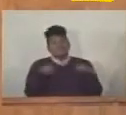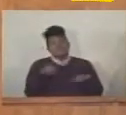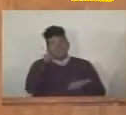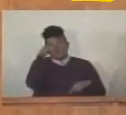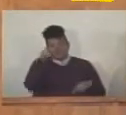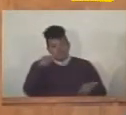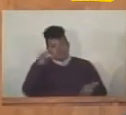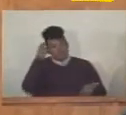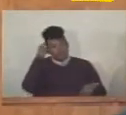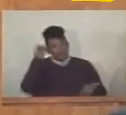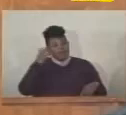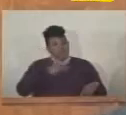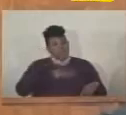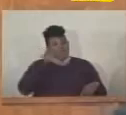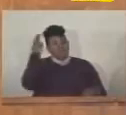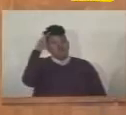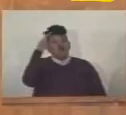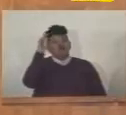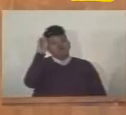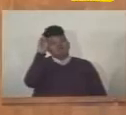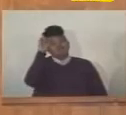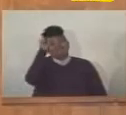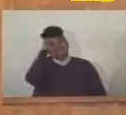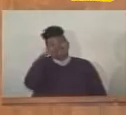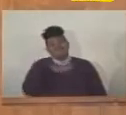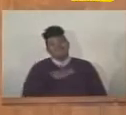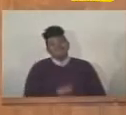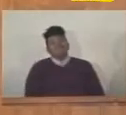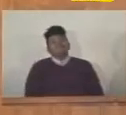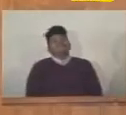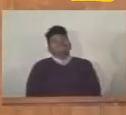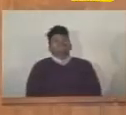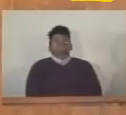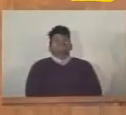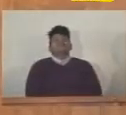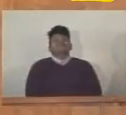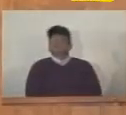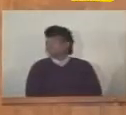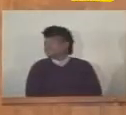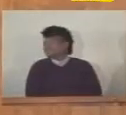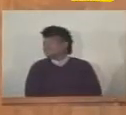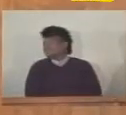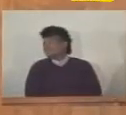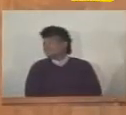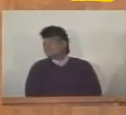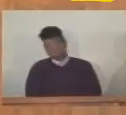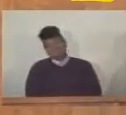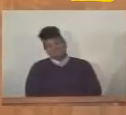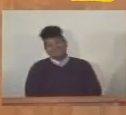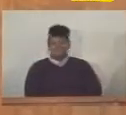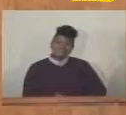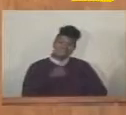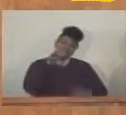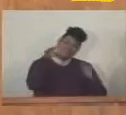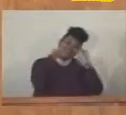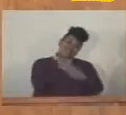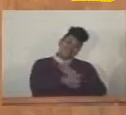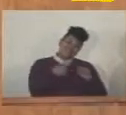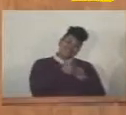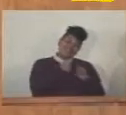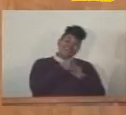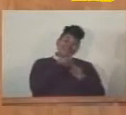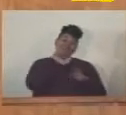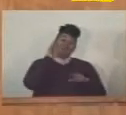because my uncle is a Obia man. And then the criminal, instead of putting